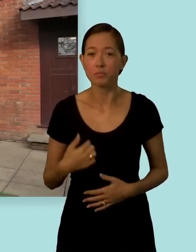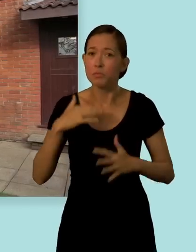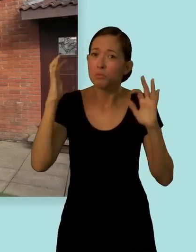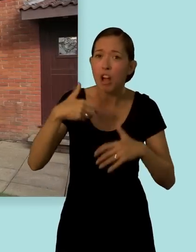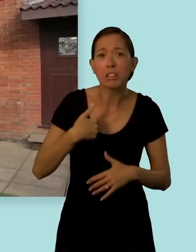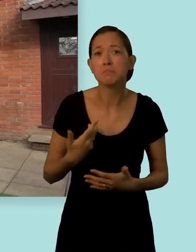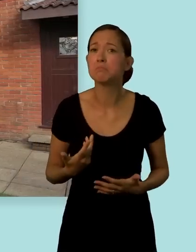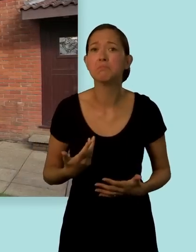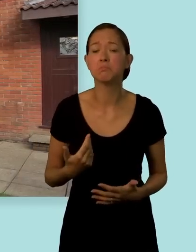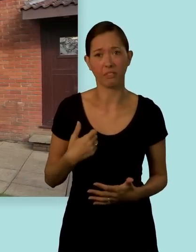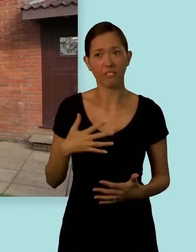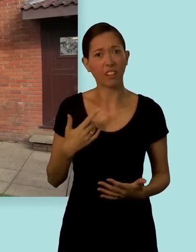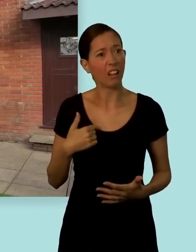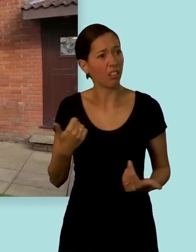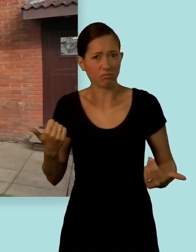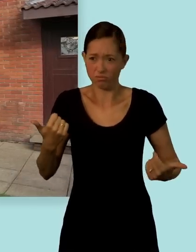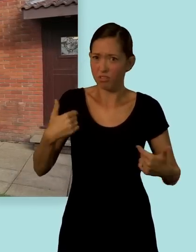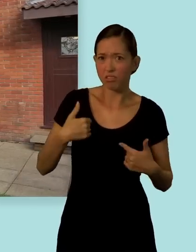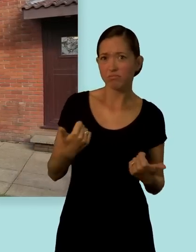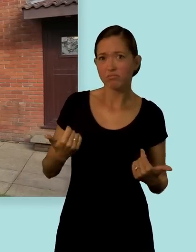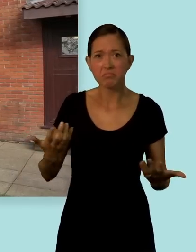worried me, because I think I felt